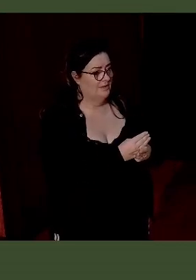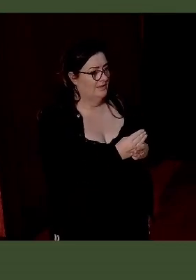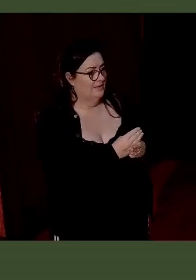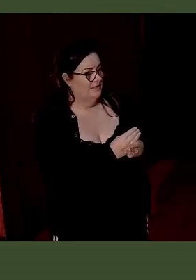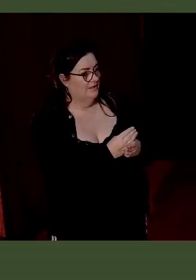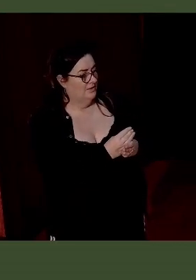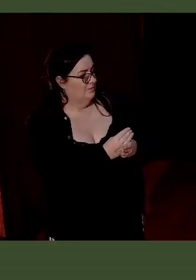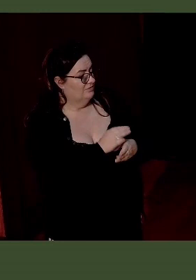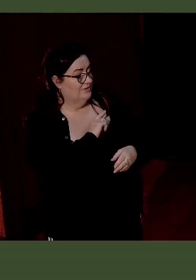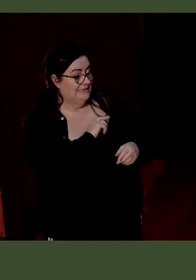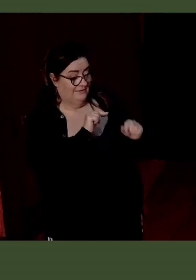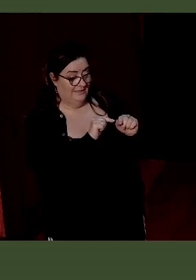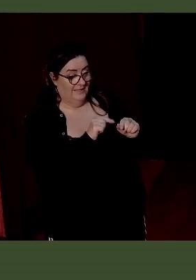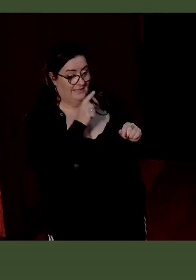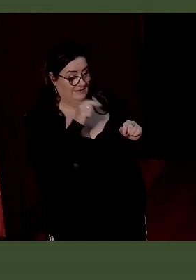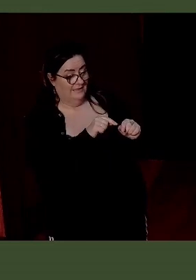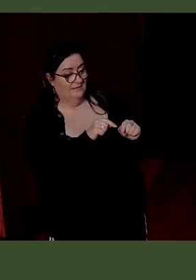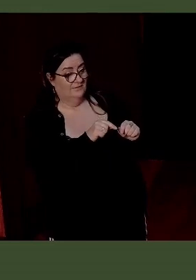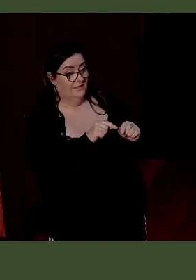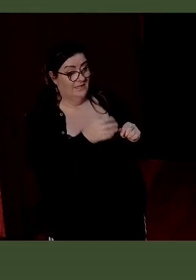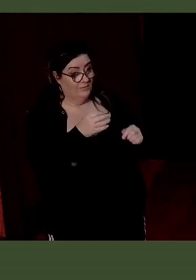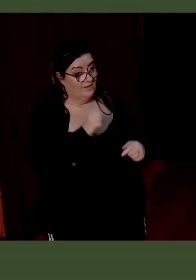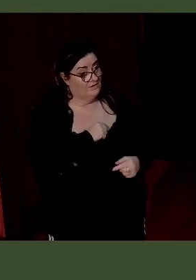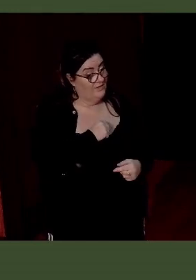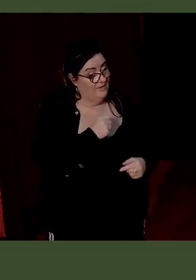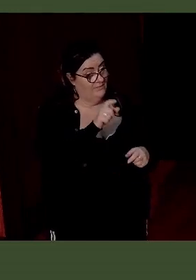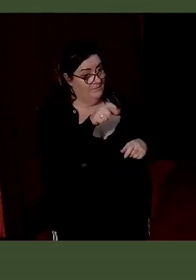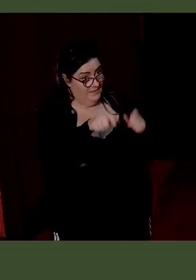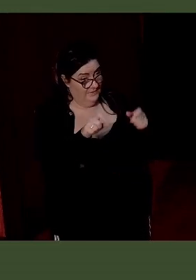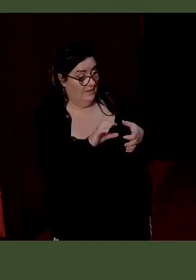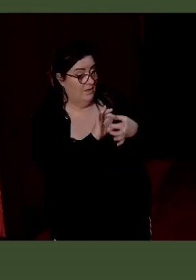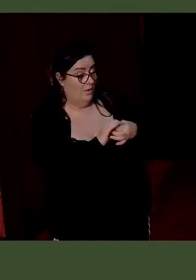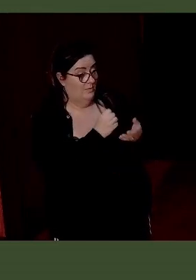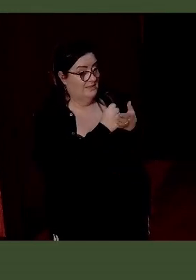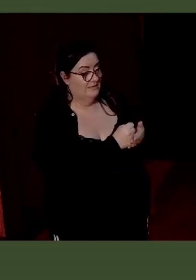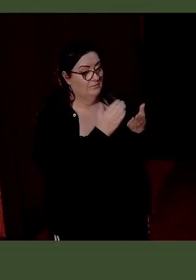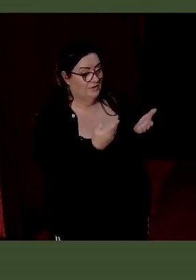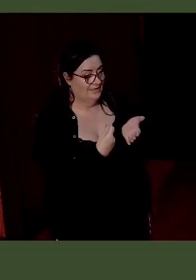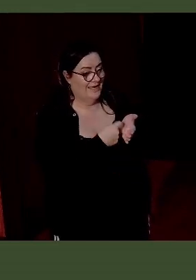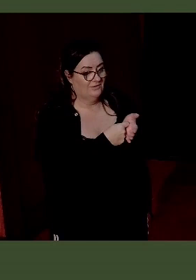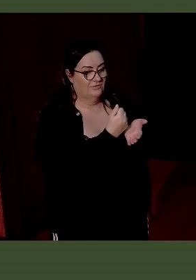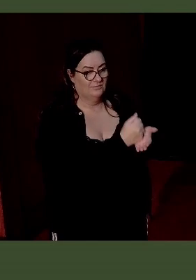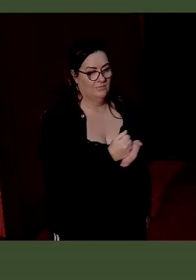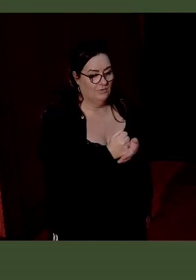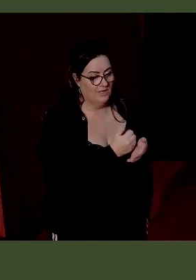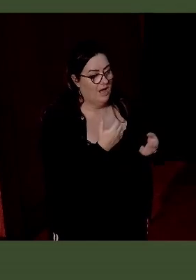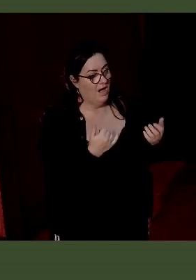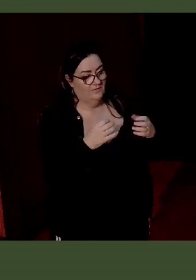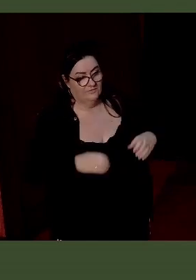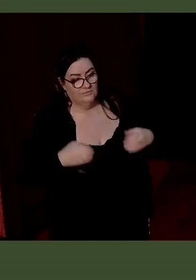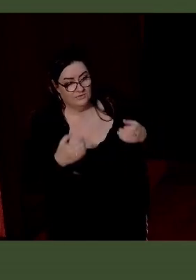of socialism, concluded that in order to survive, those on home assistance had to get supplementary support, either